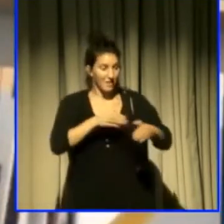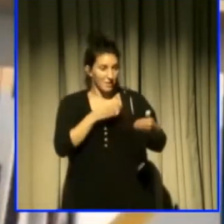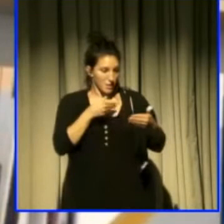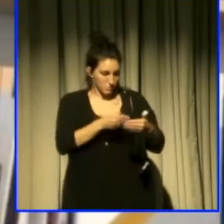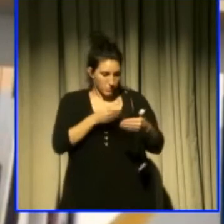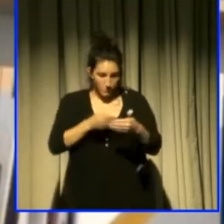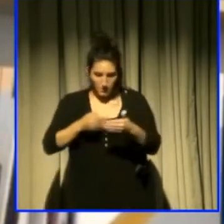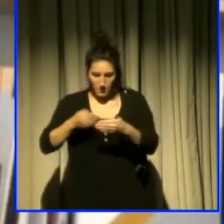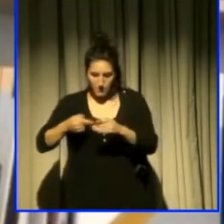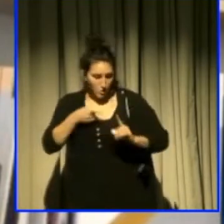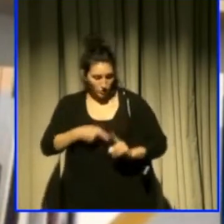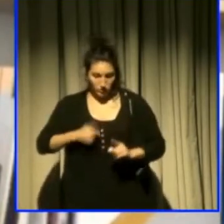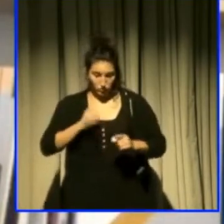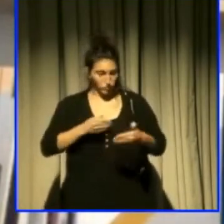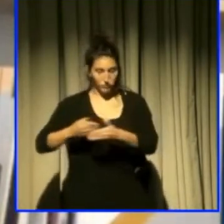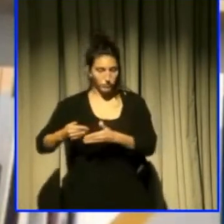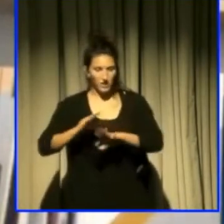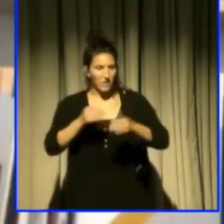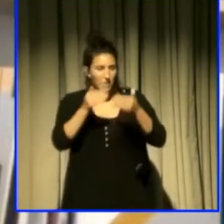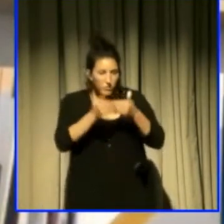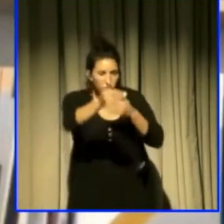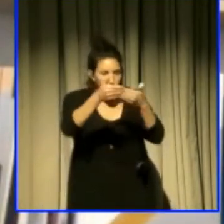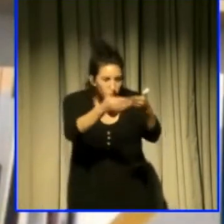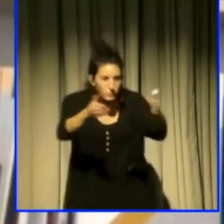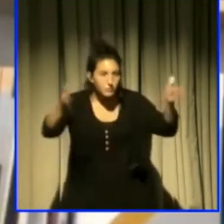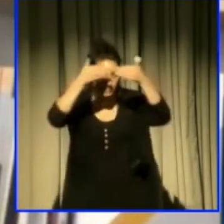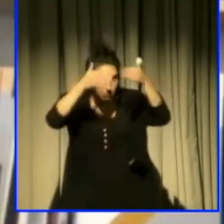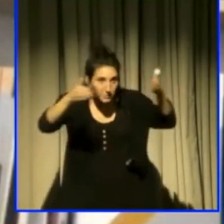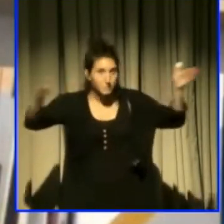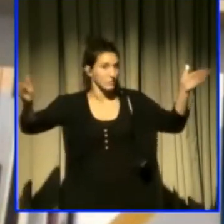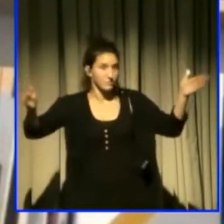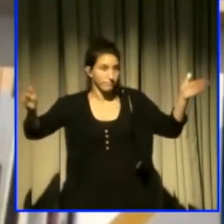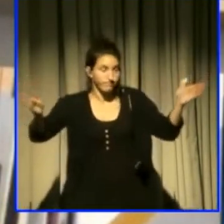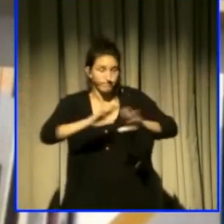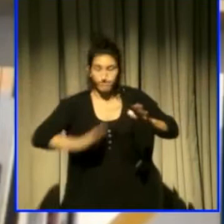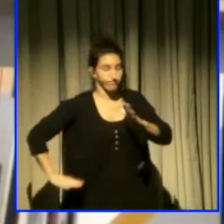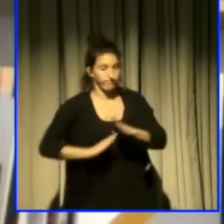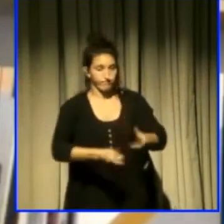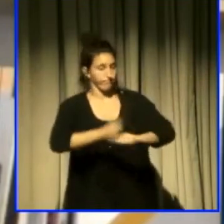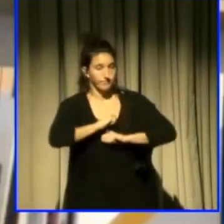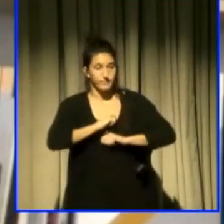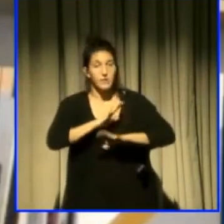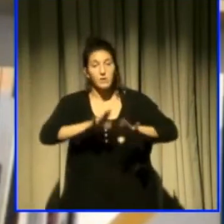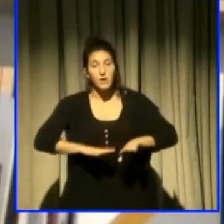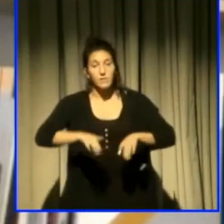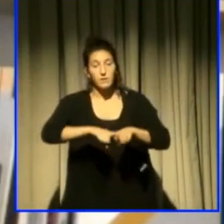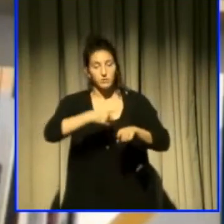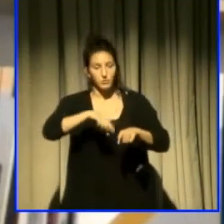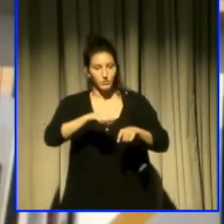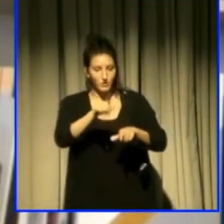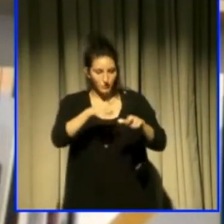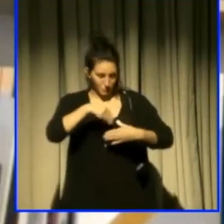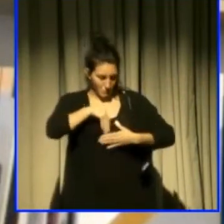openly explore the future. So let's wake up your inner trend watcher, and I will guide you into giving